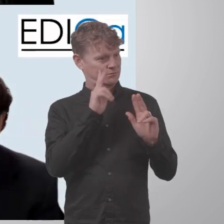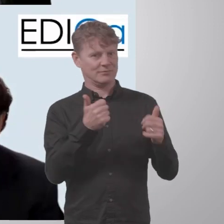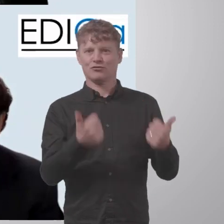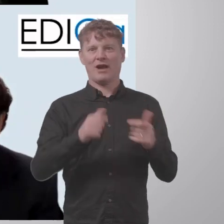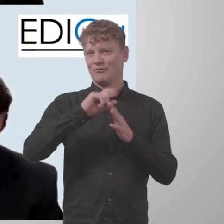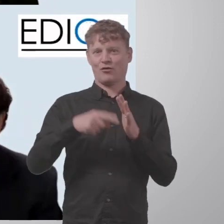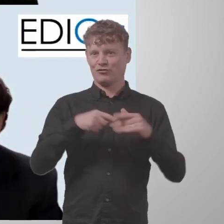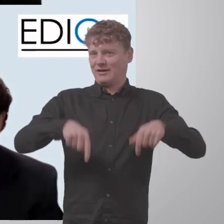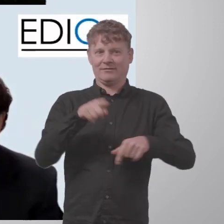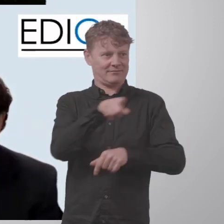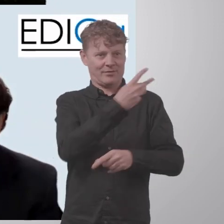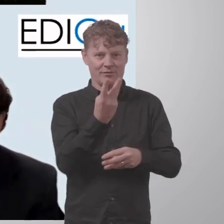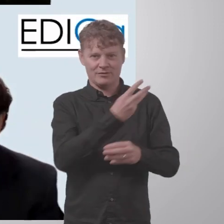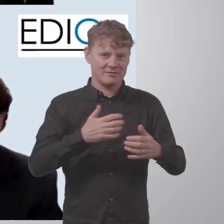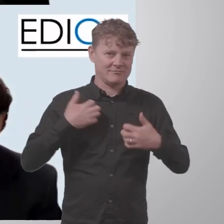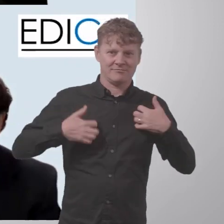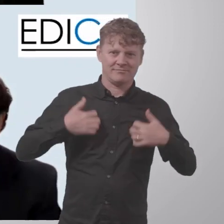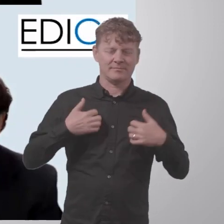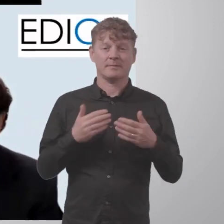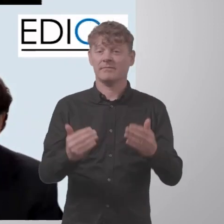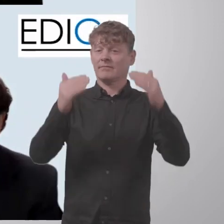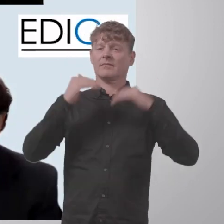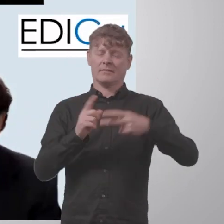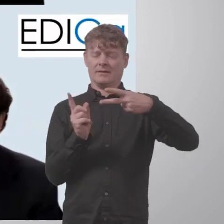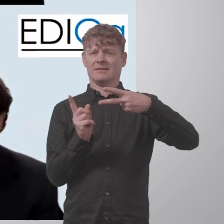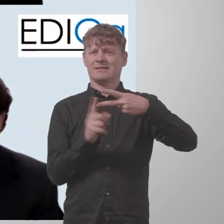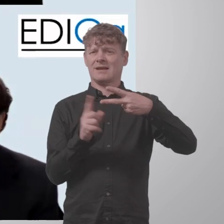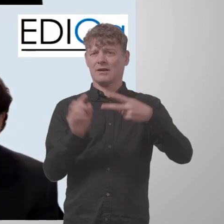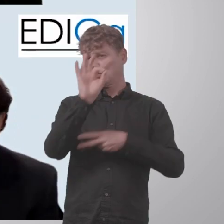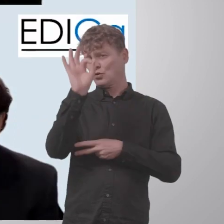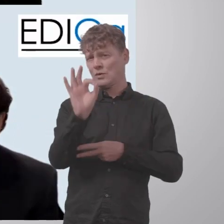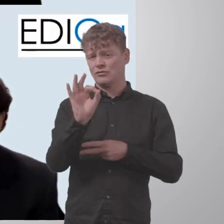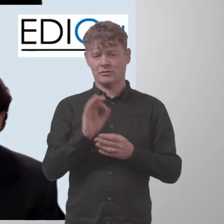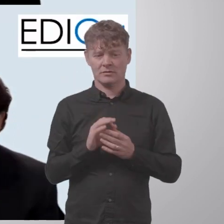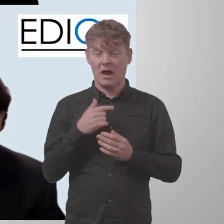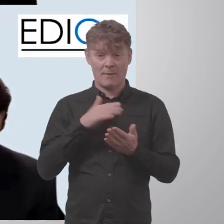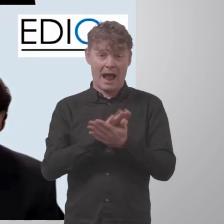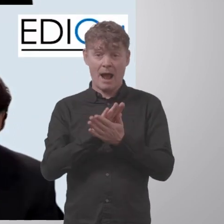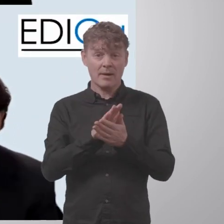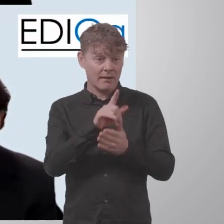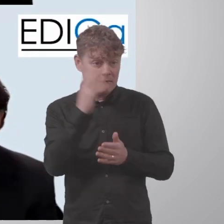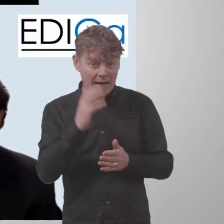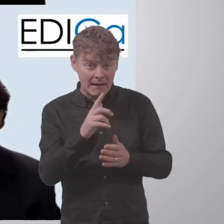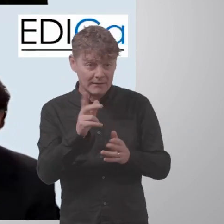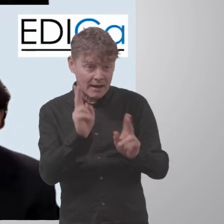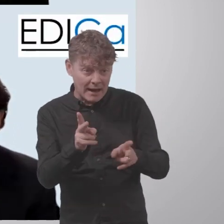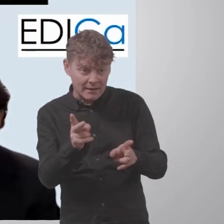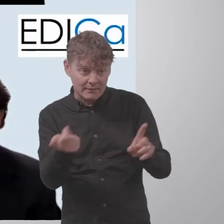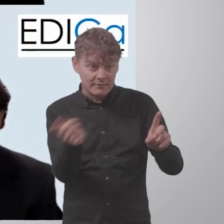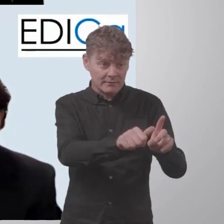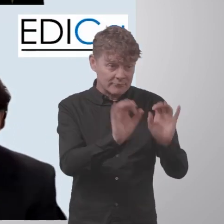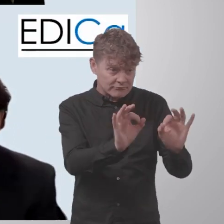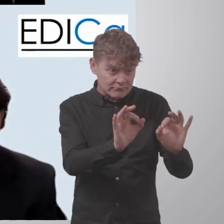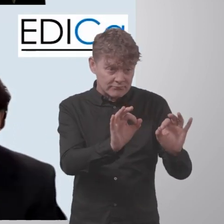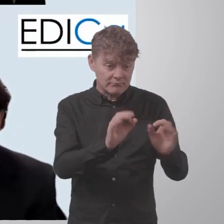I guess the second question, and happy to go with Kate again, if you're okay with that. Is that okay, Kate? Fantastic. Okay.